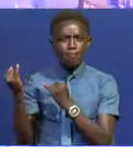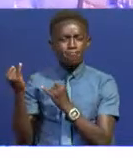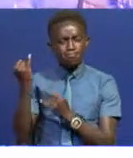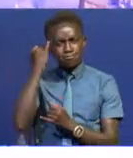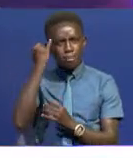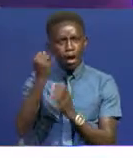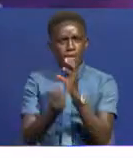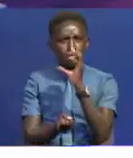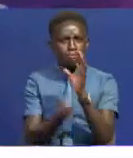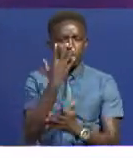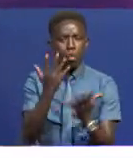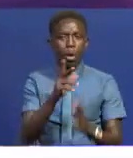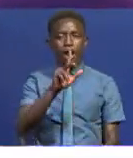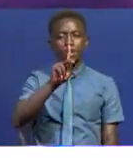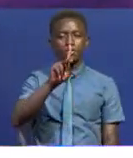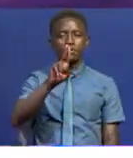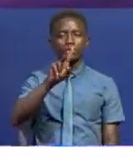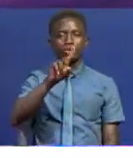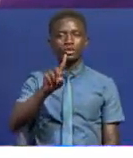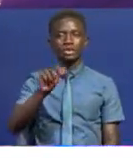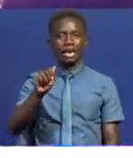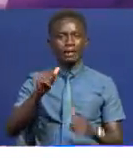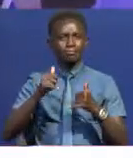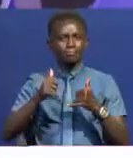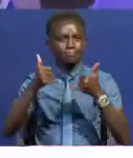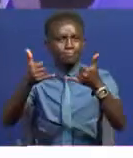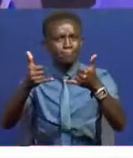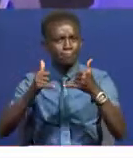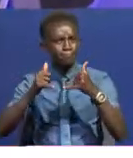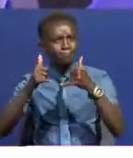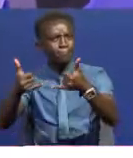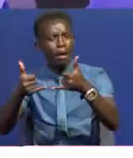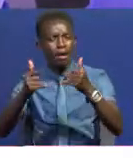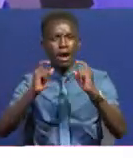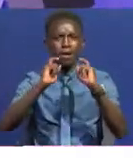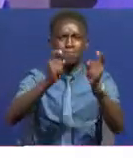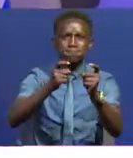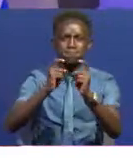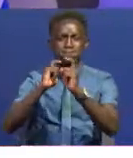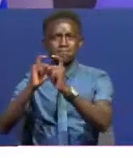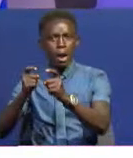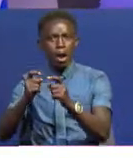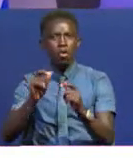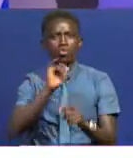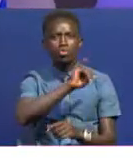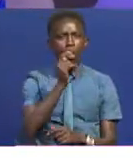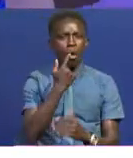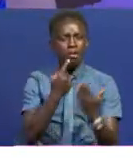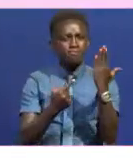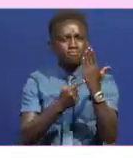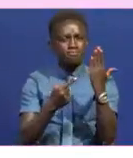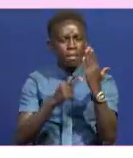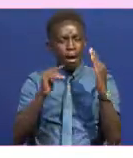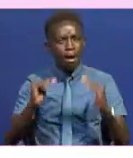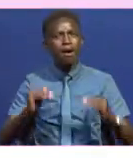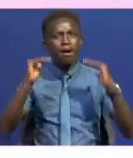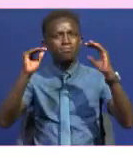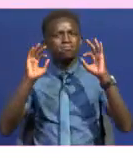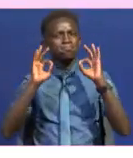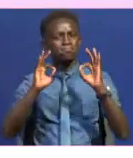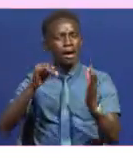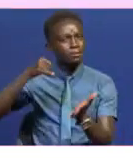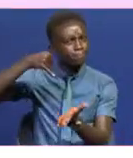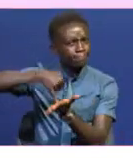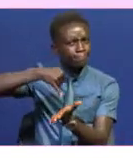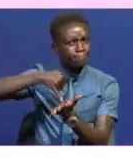KUZA Awards to honor licensees who excel in technological advancements and digital inclusivity. We realized